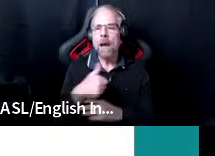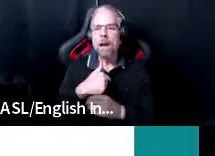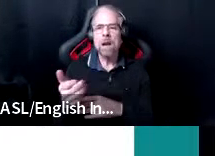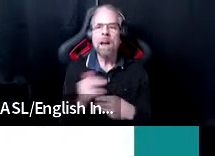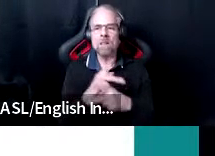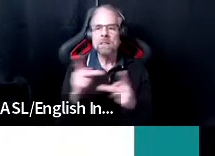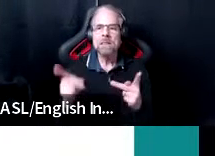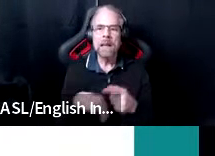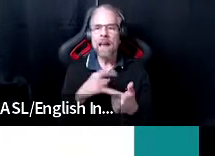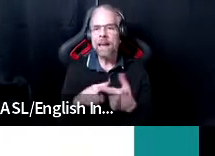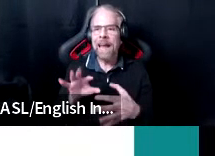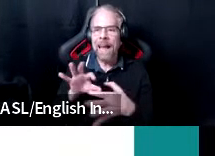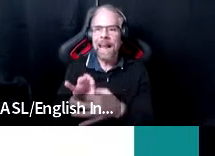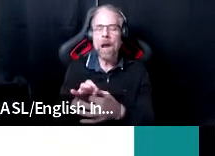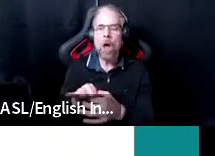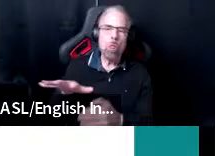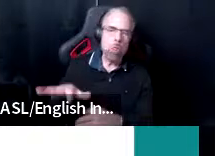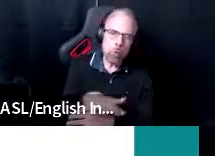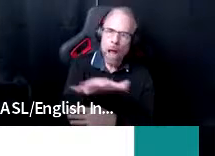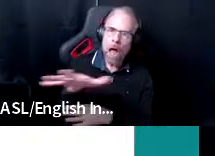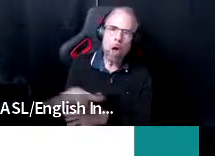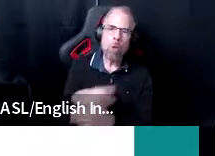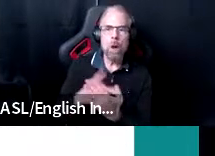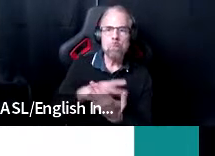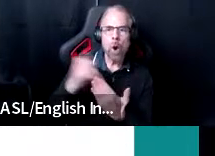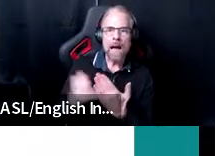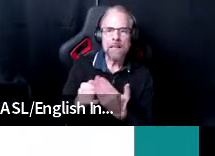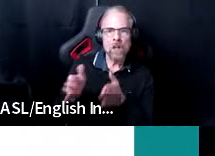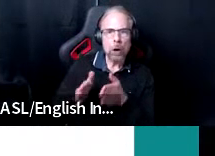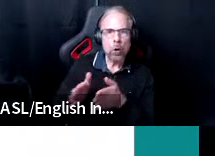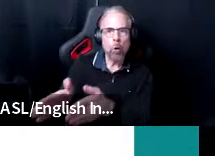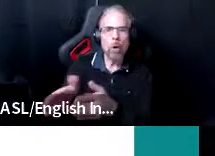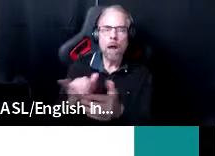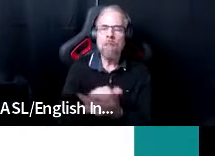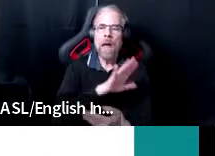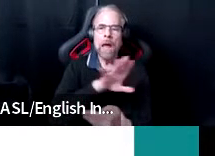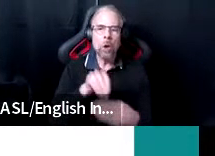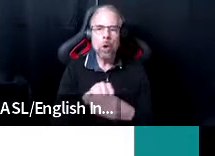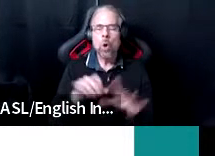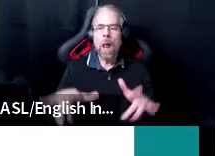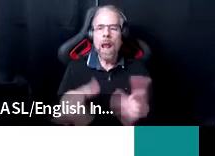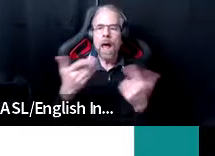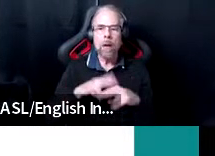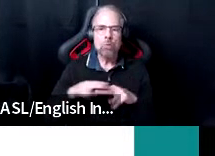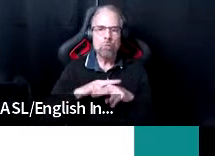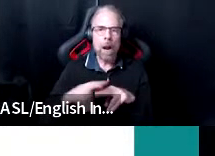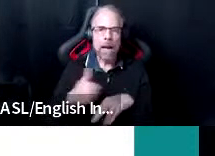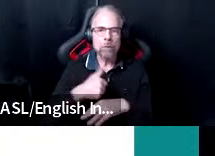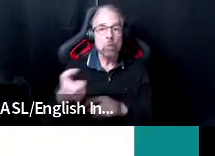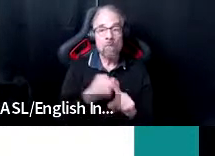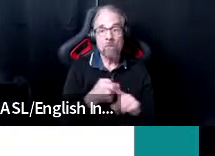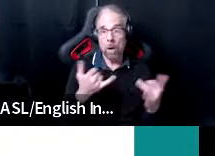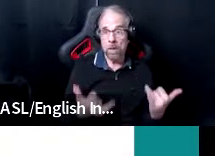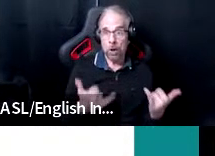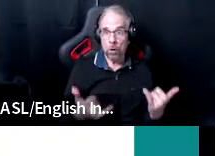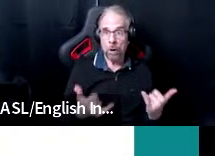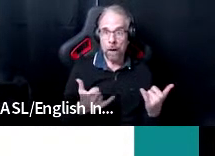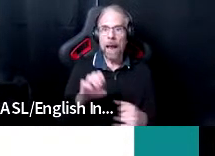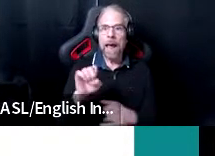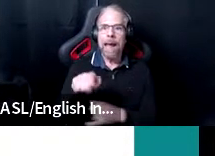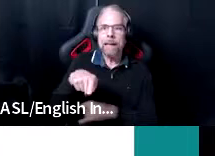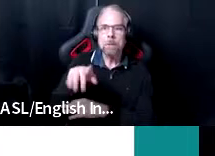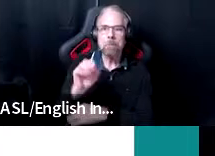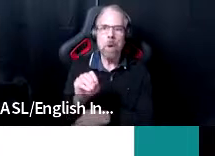the corridor of the project corridor. It extends light rail transit from the current Expo